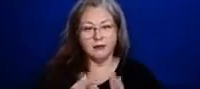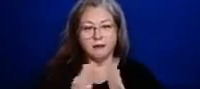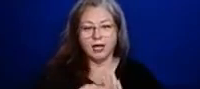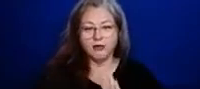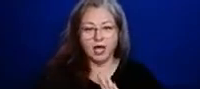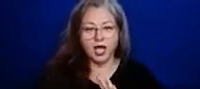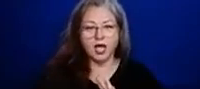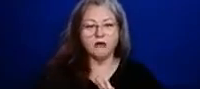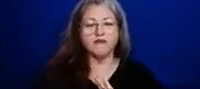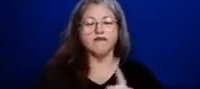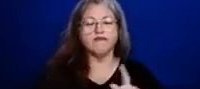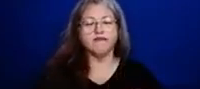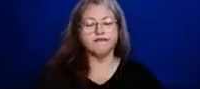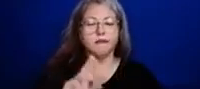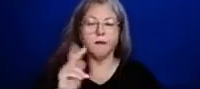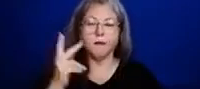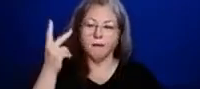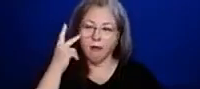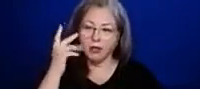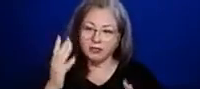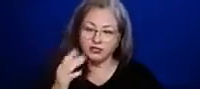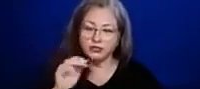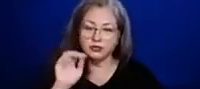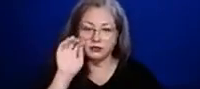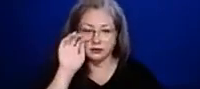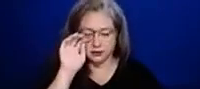Many of my family are politicians,